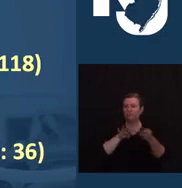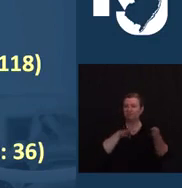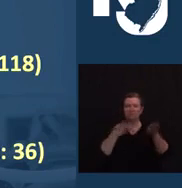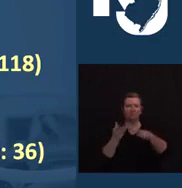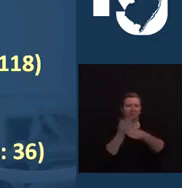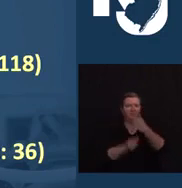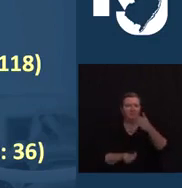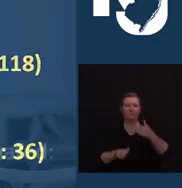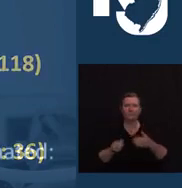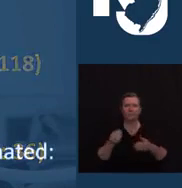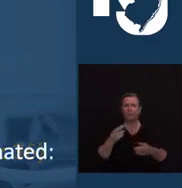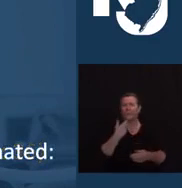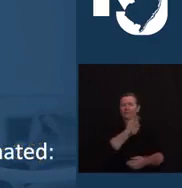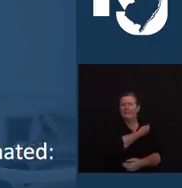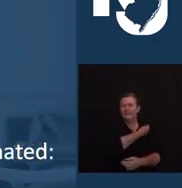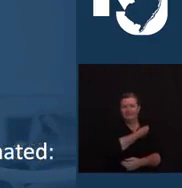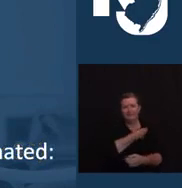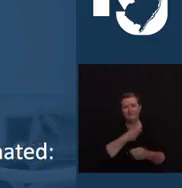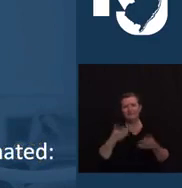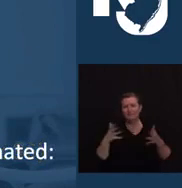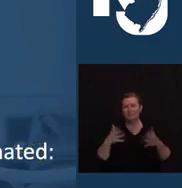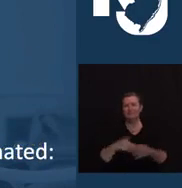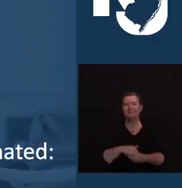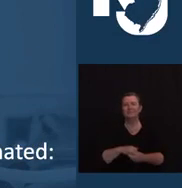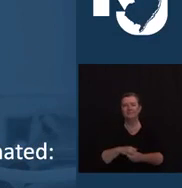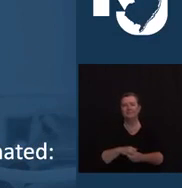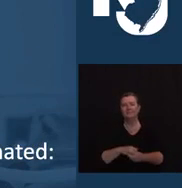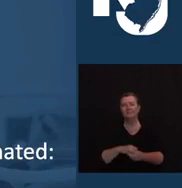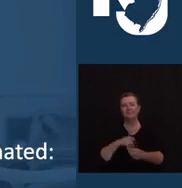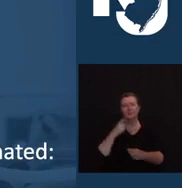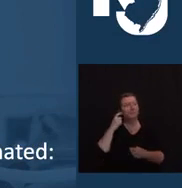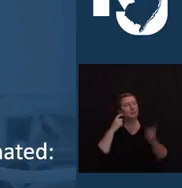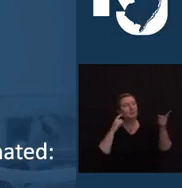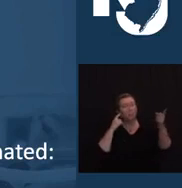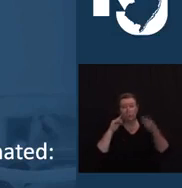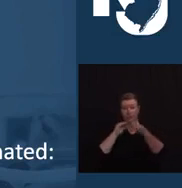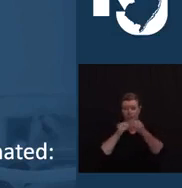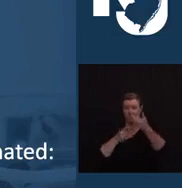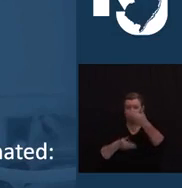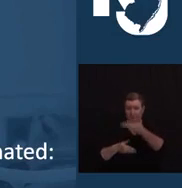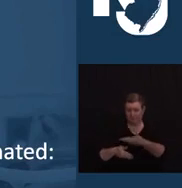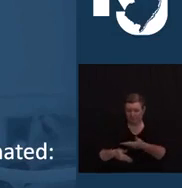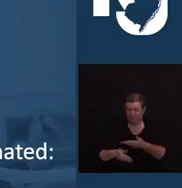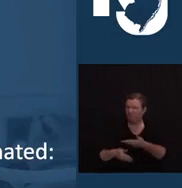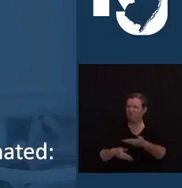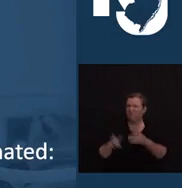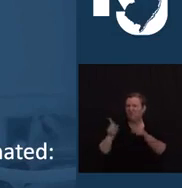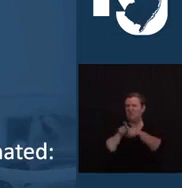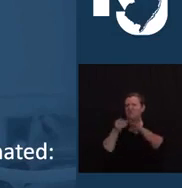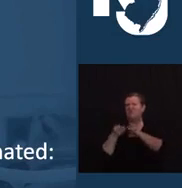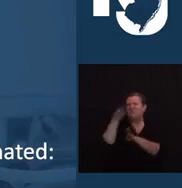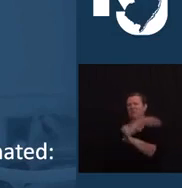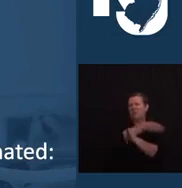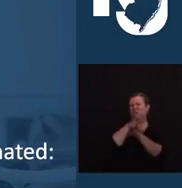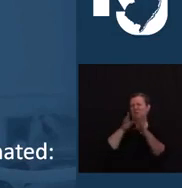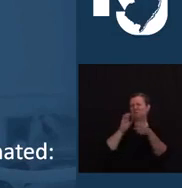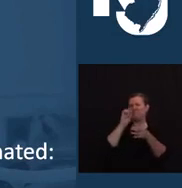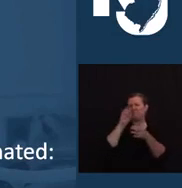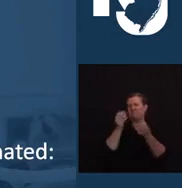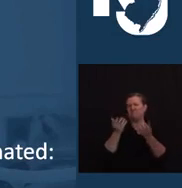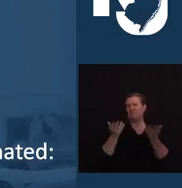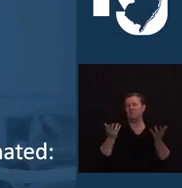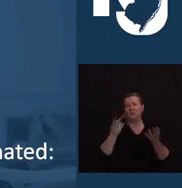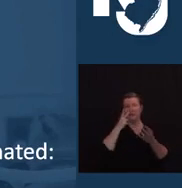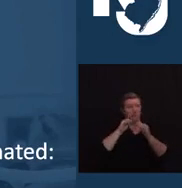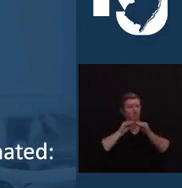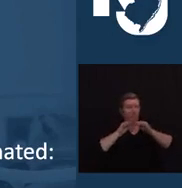vaccinated. So again, look at these numbers and take them to heart. This is truly only a pandemic among the unvaccinated.